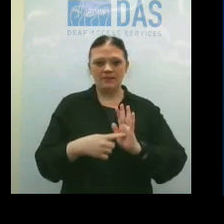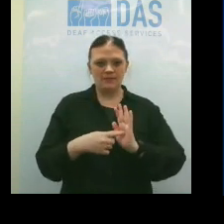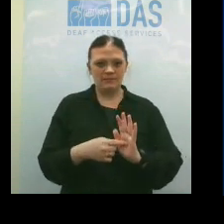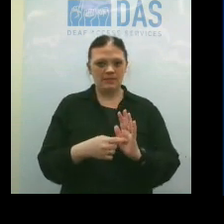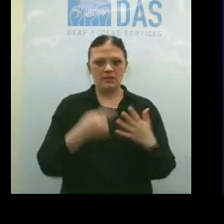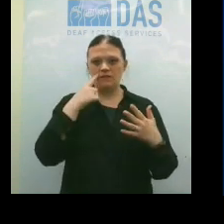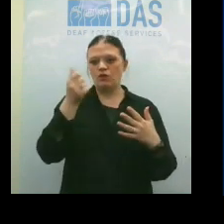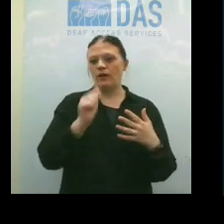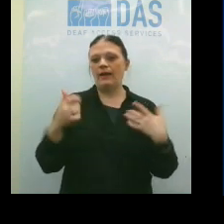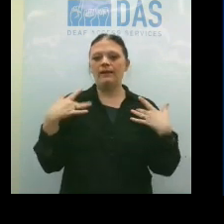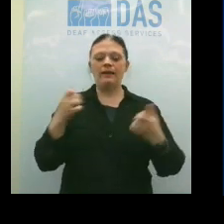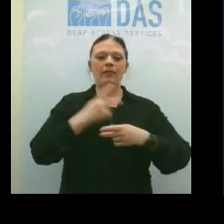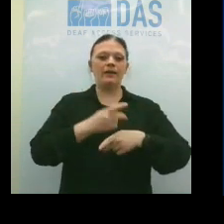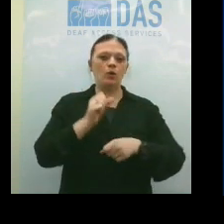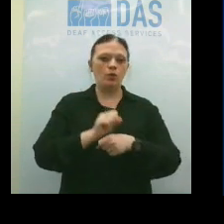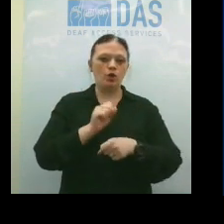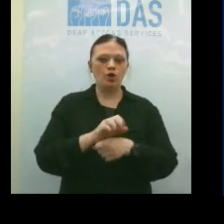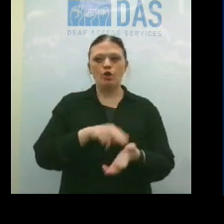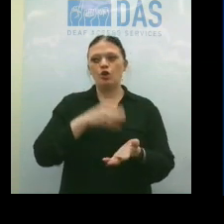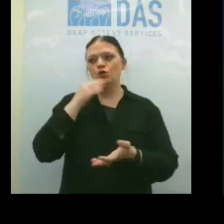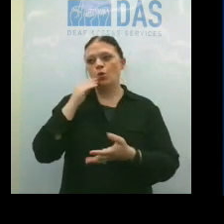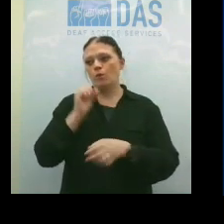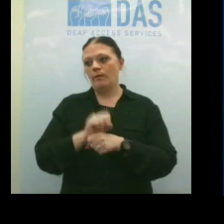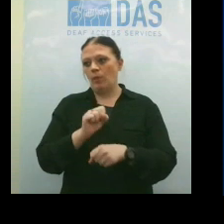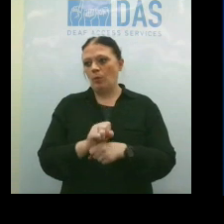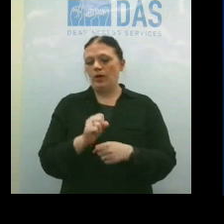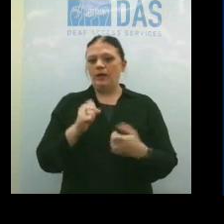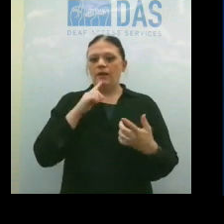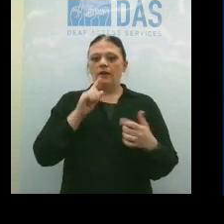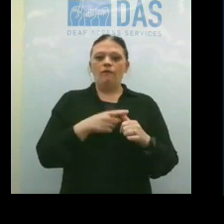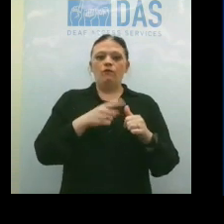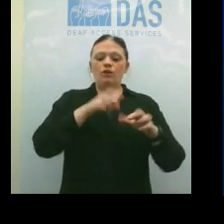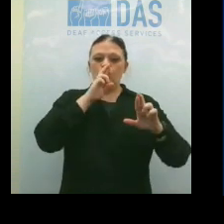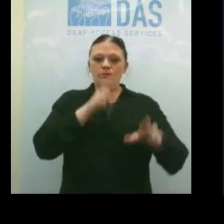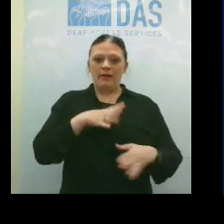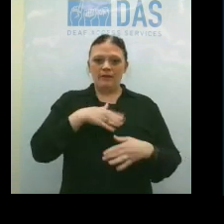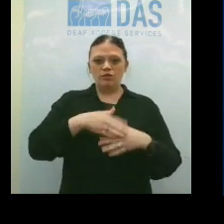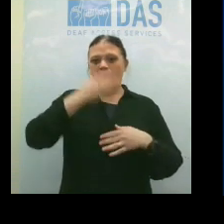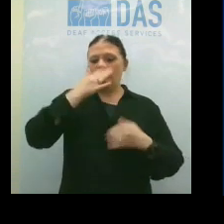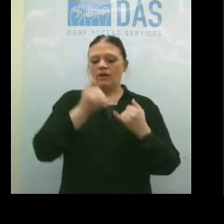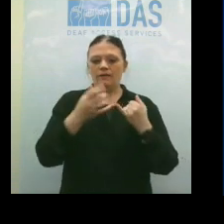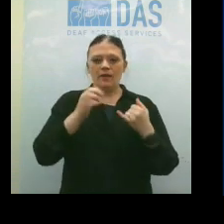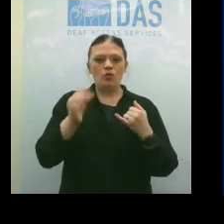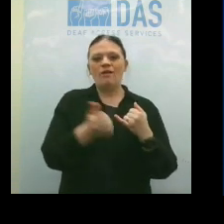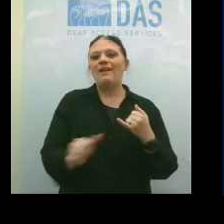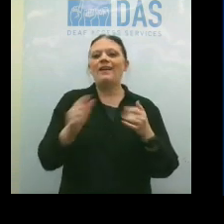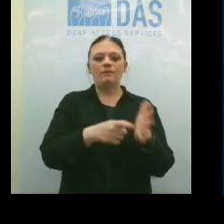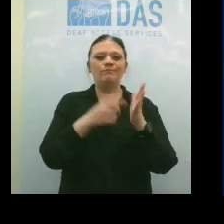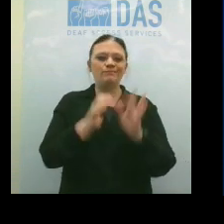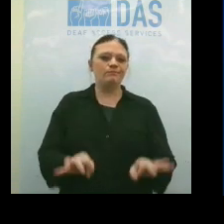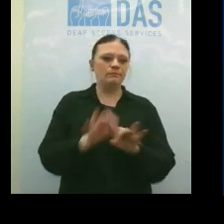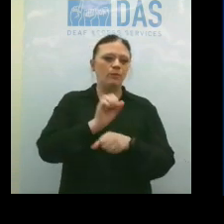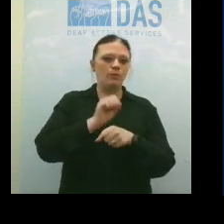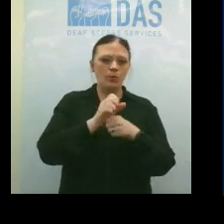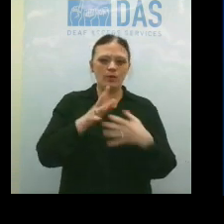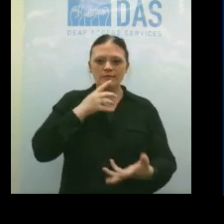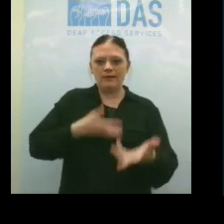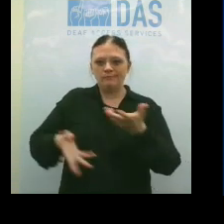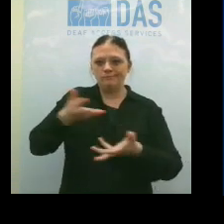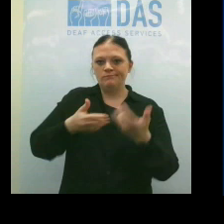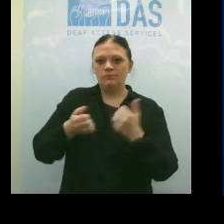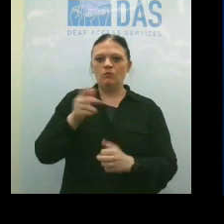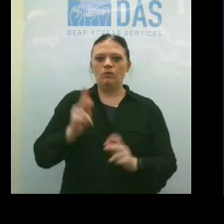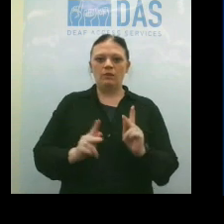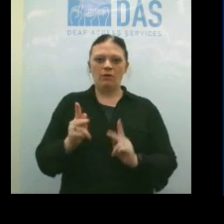for any healthcare worker, nursing home employees, first responders on the front line, or any essential employees that interact with the